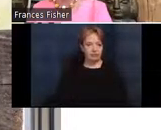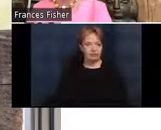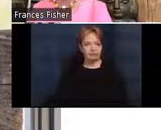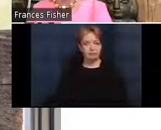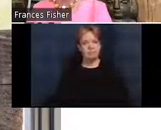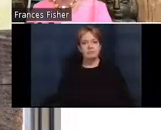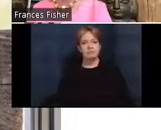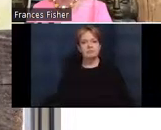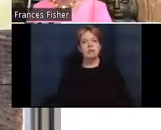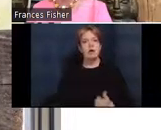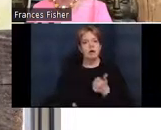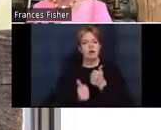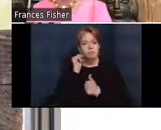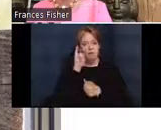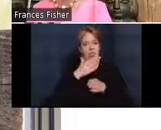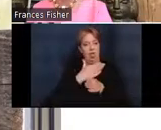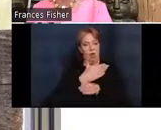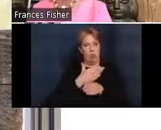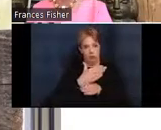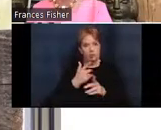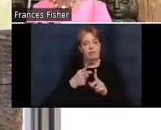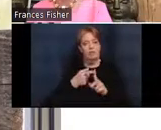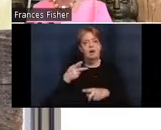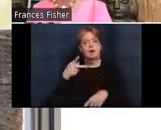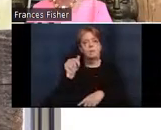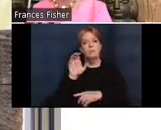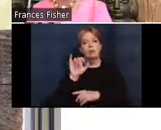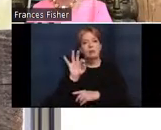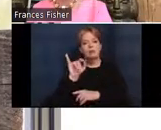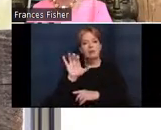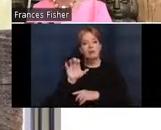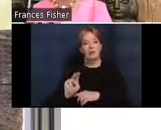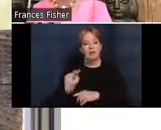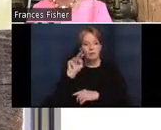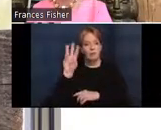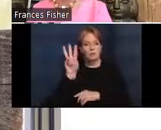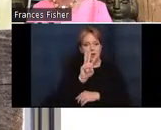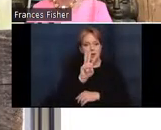from the Pacific Northwest after Anne went there, visited there as well. This is where Frances is sitting in the